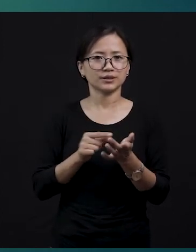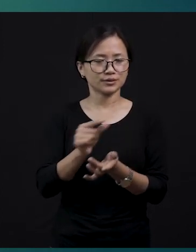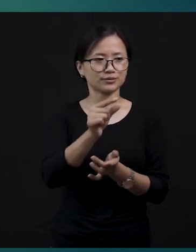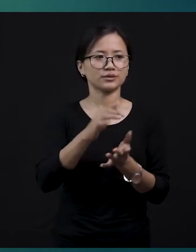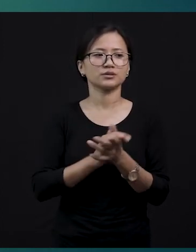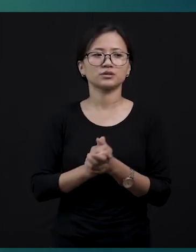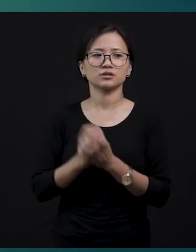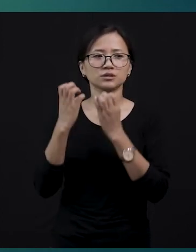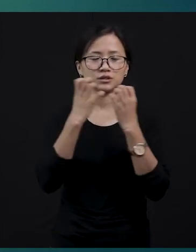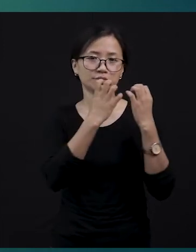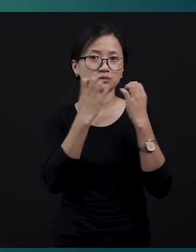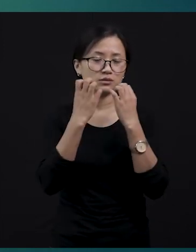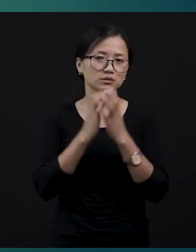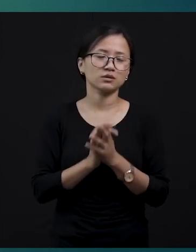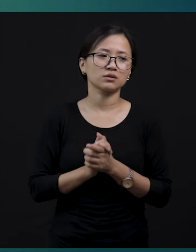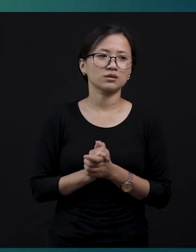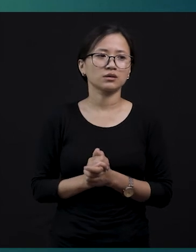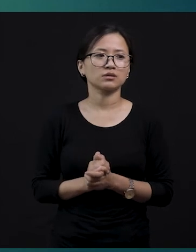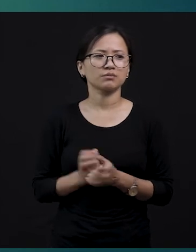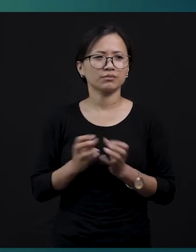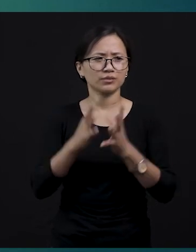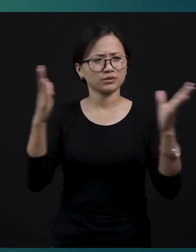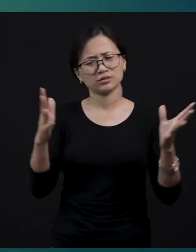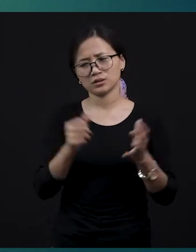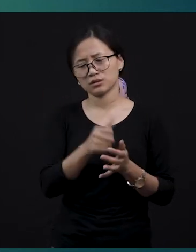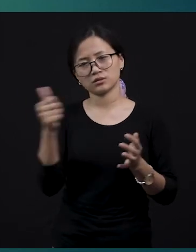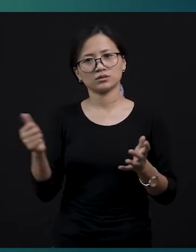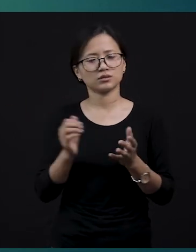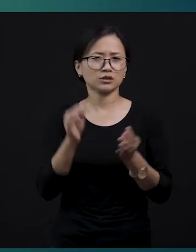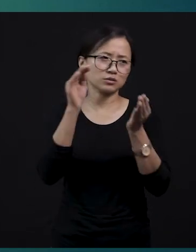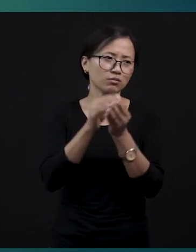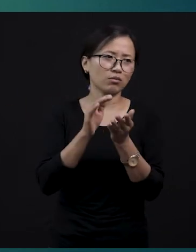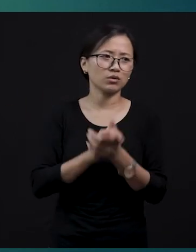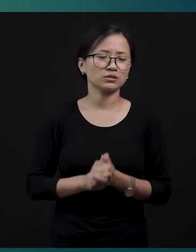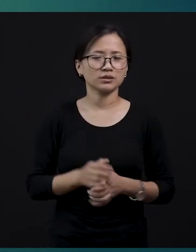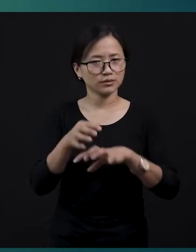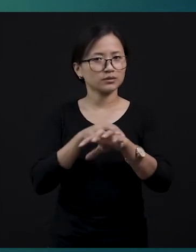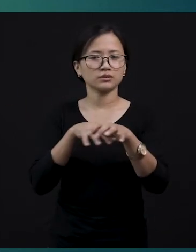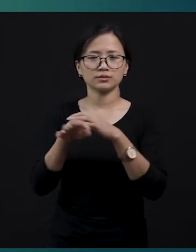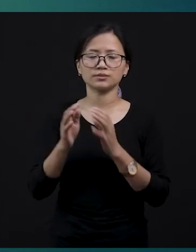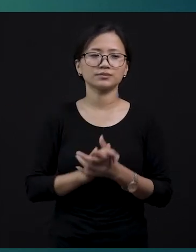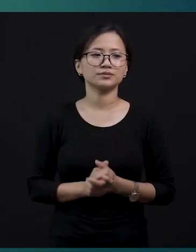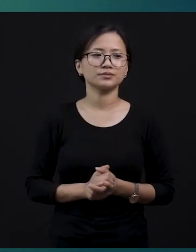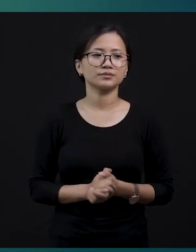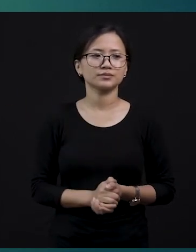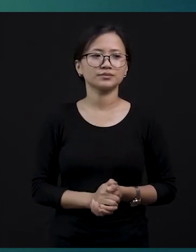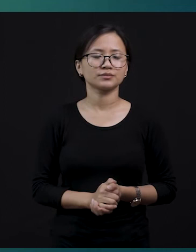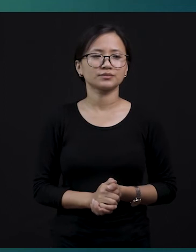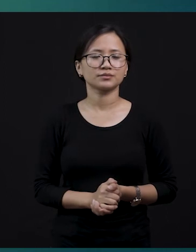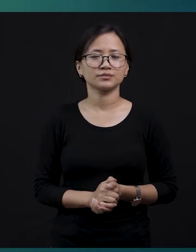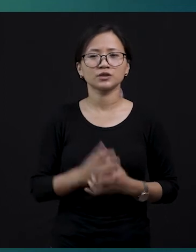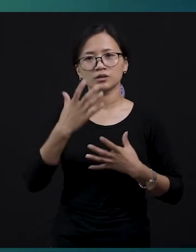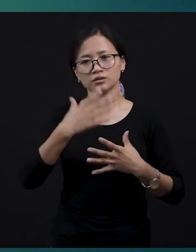a rattlesnake eats on. Many of you would be watching it now and then feeling pity on these creatures, but this is life. We call